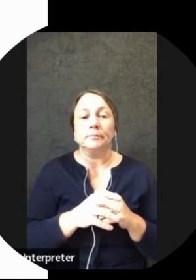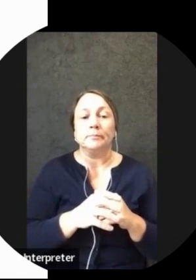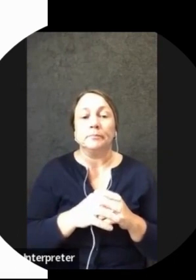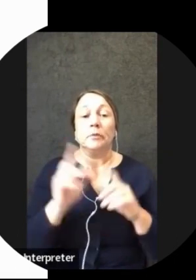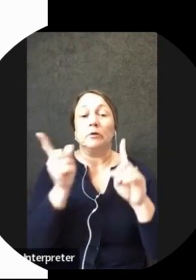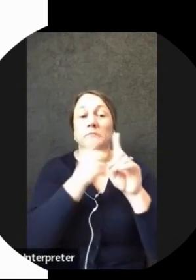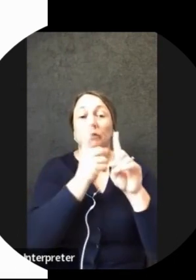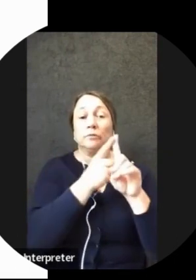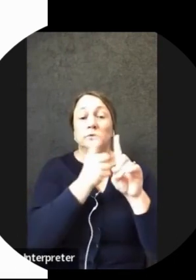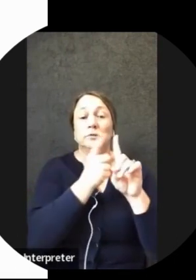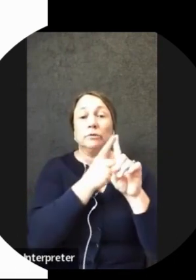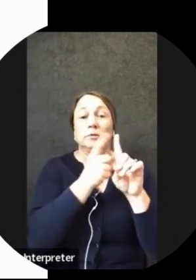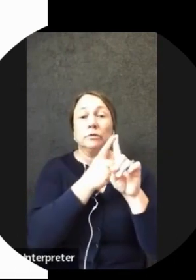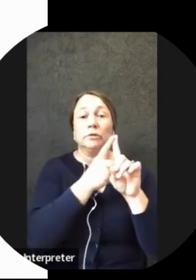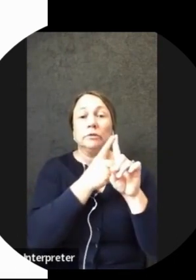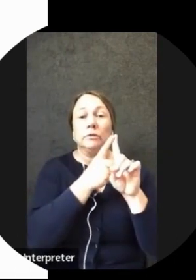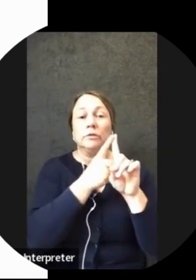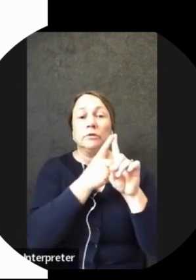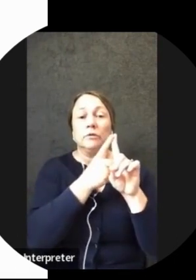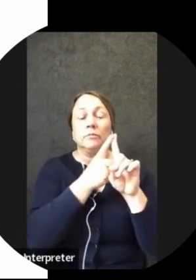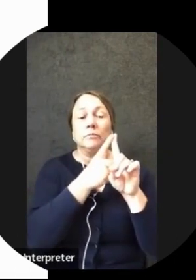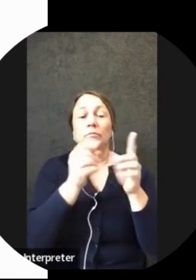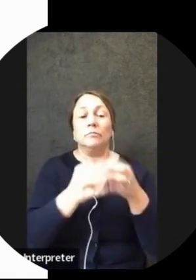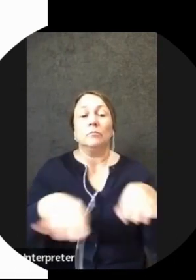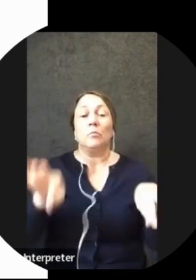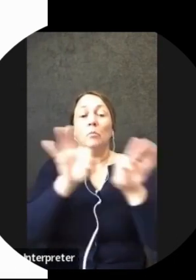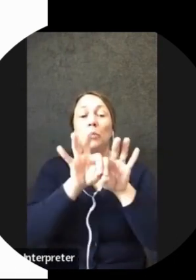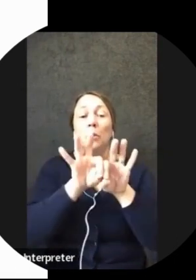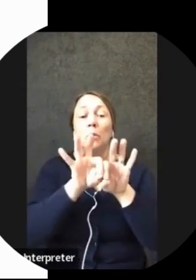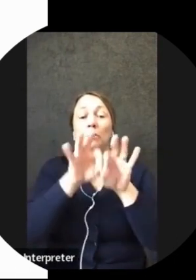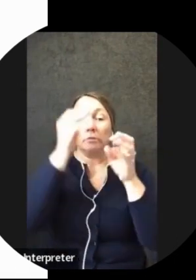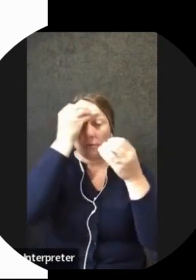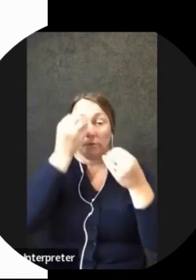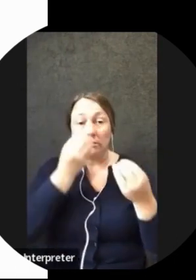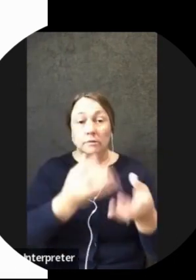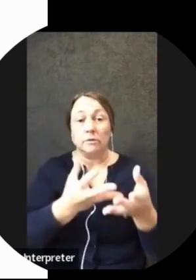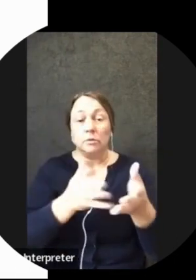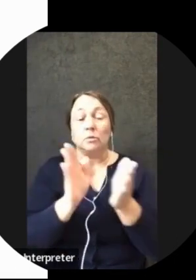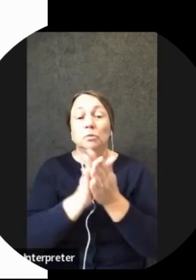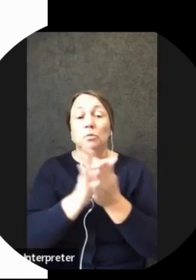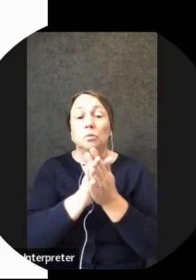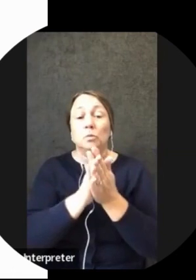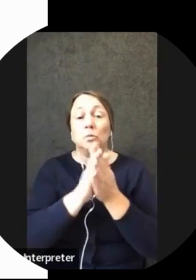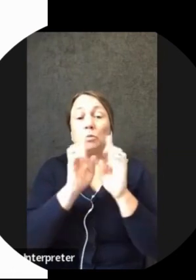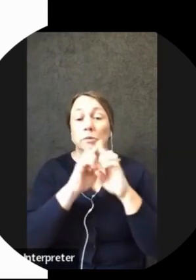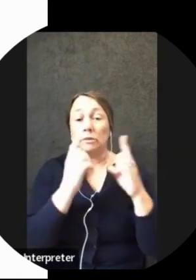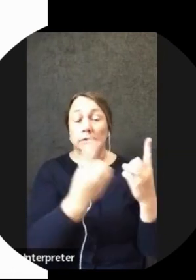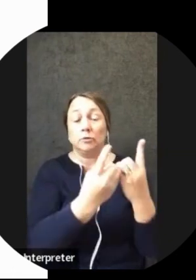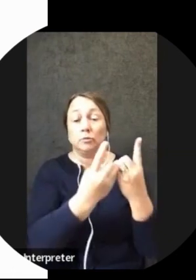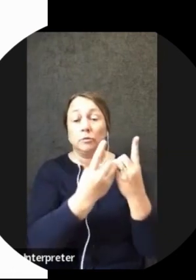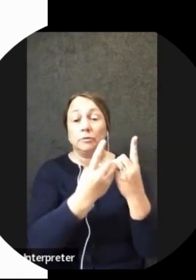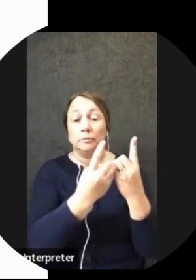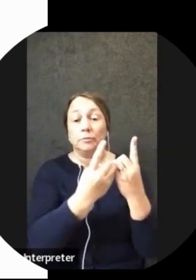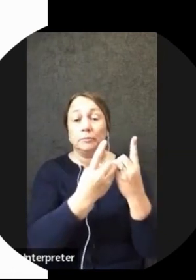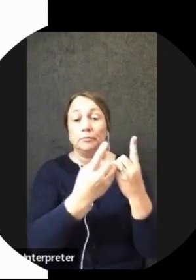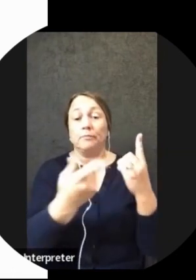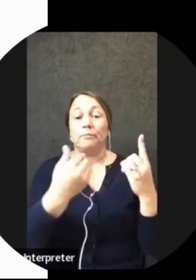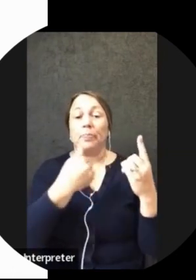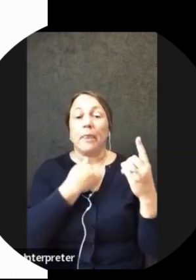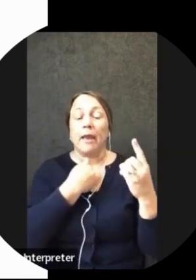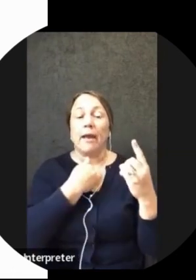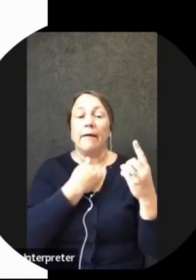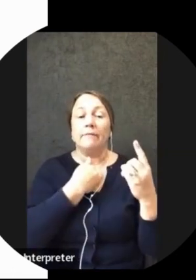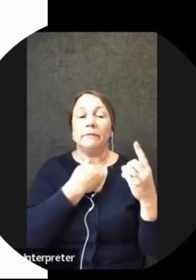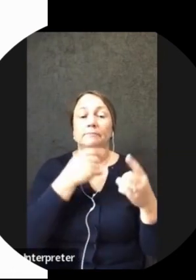First, I think it's important to mention that school districts have an obligation called